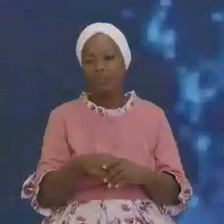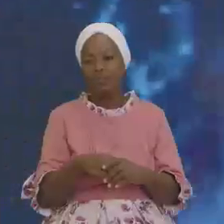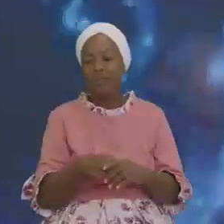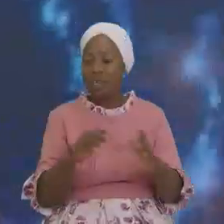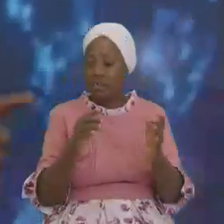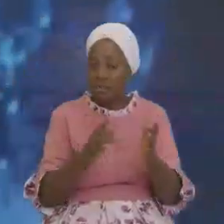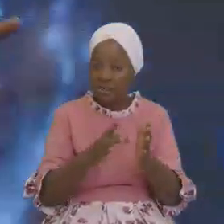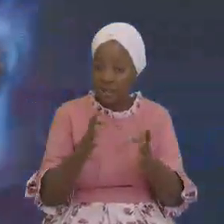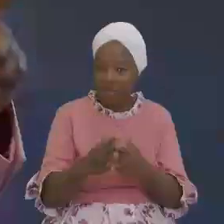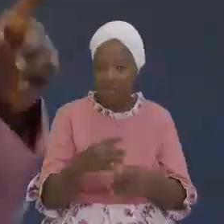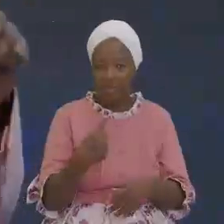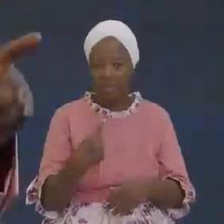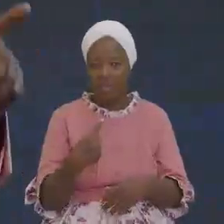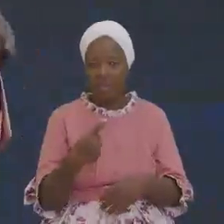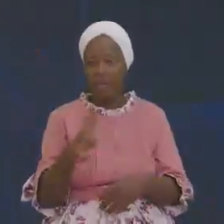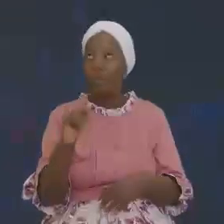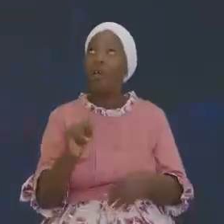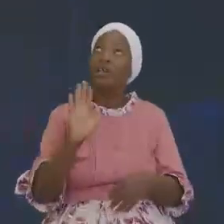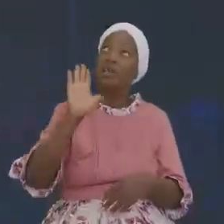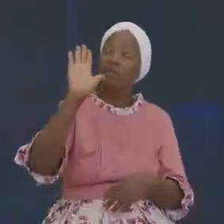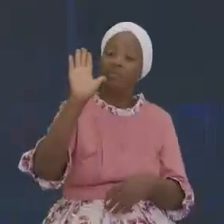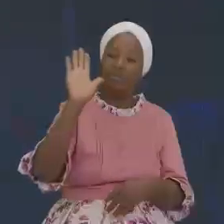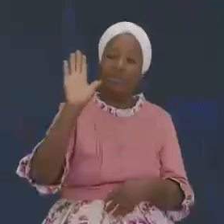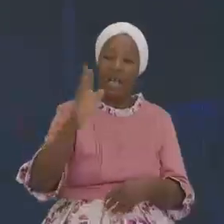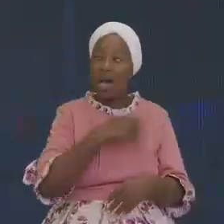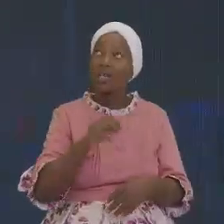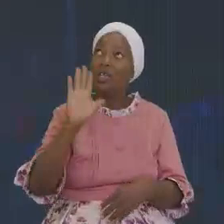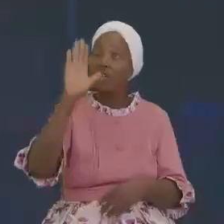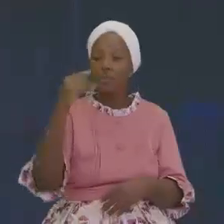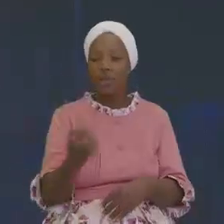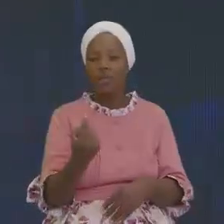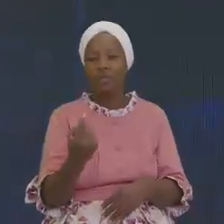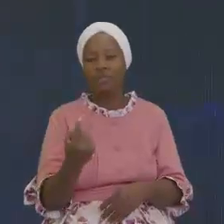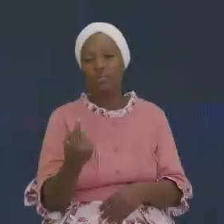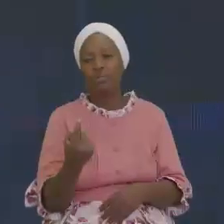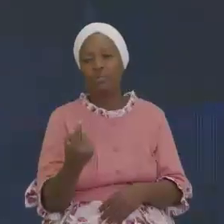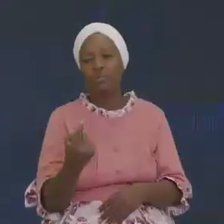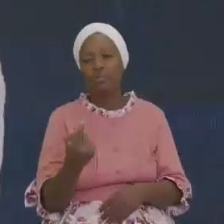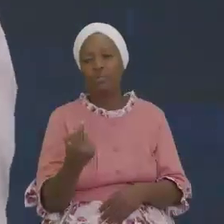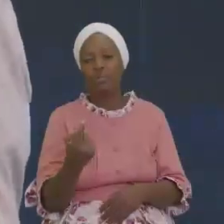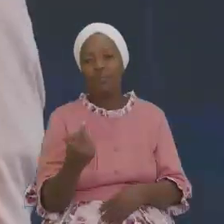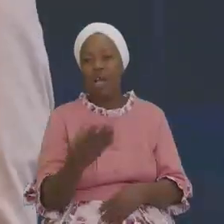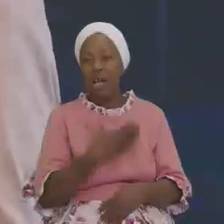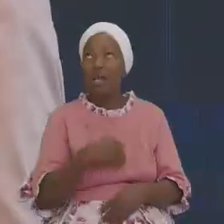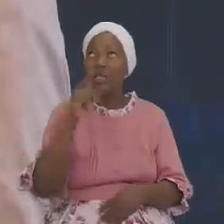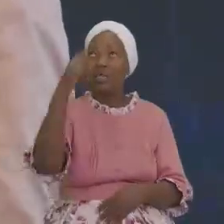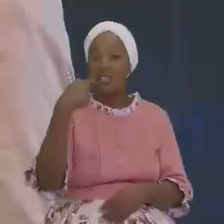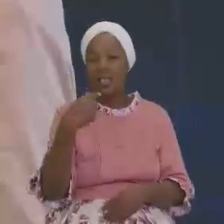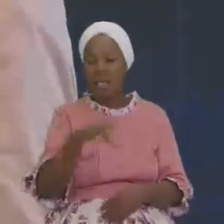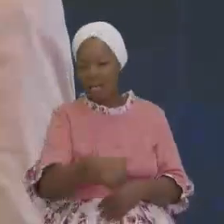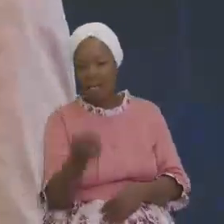Jesus said, by him and him alone. And he says, any